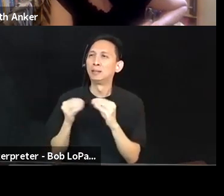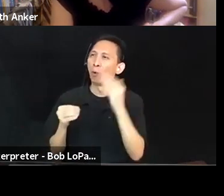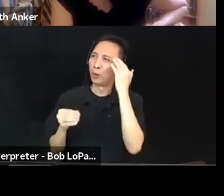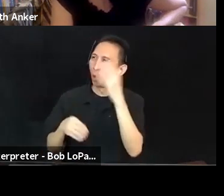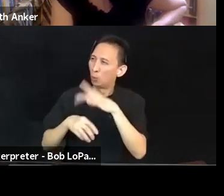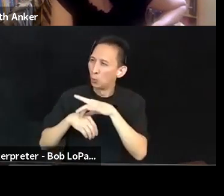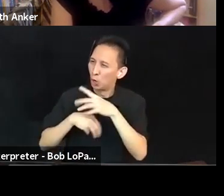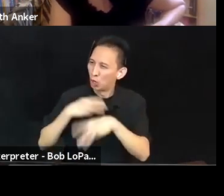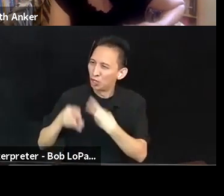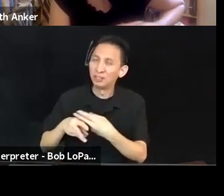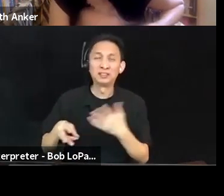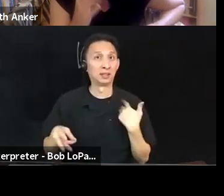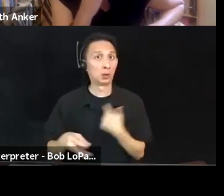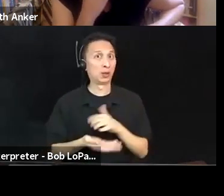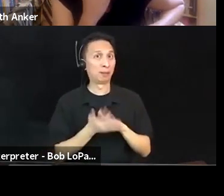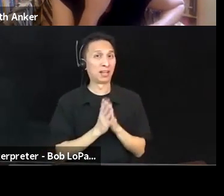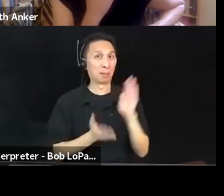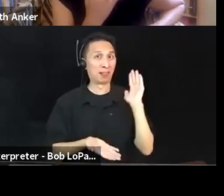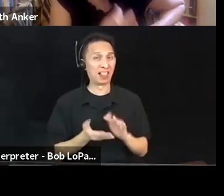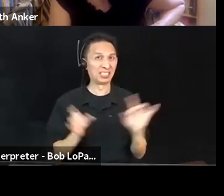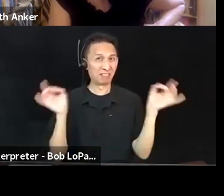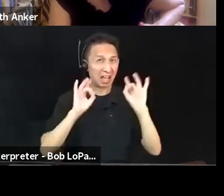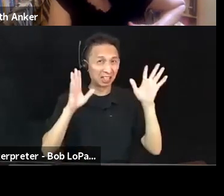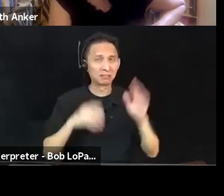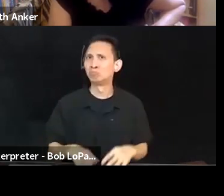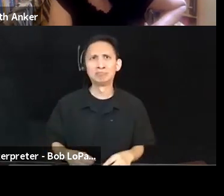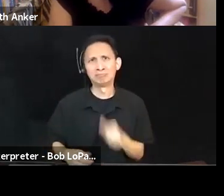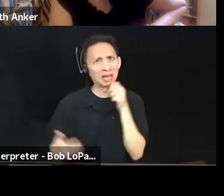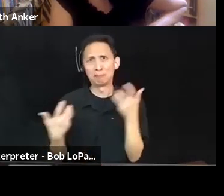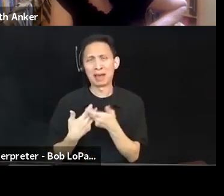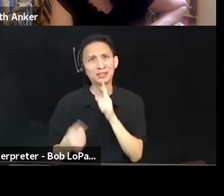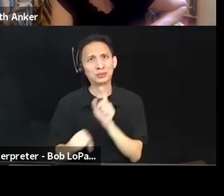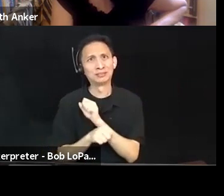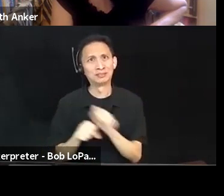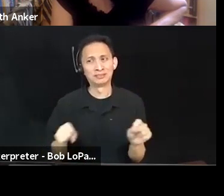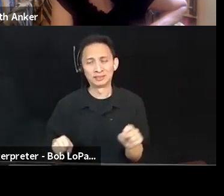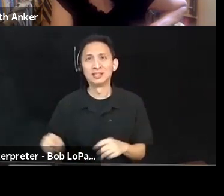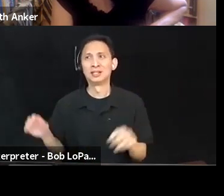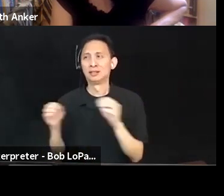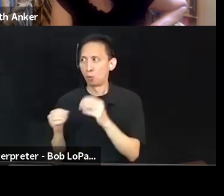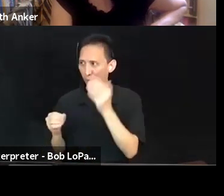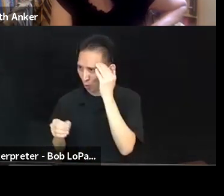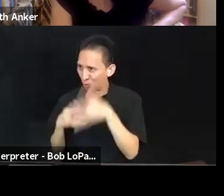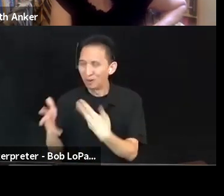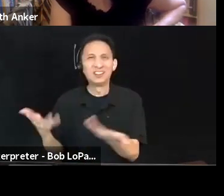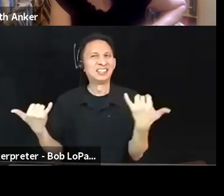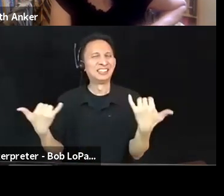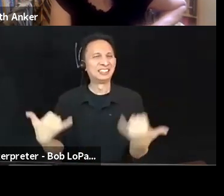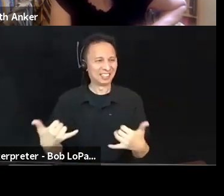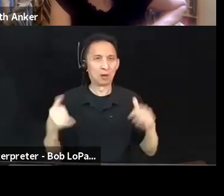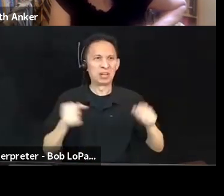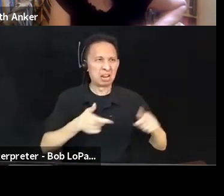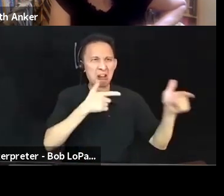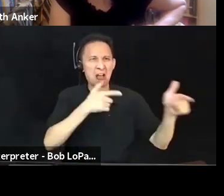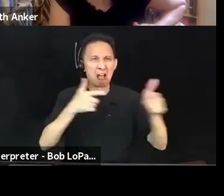we become, just simply doesn't match the reality in which we're living in. And actually, it seems to be all the more possible to kill people violently with all